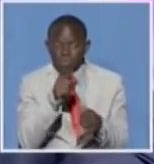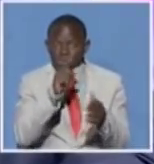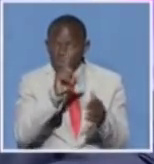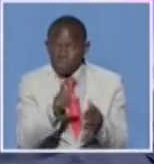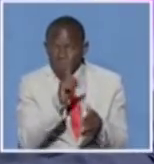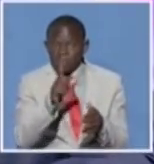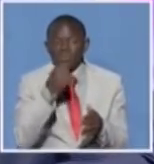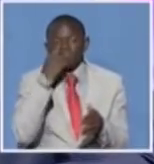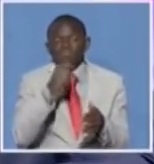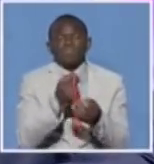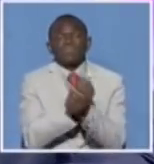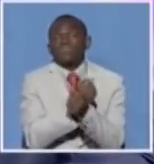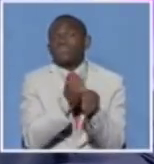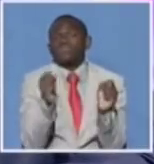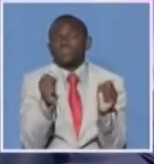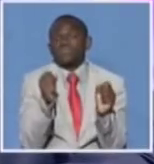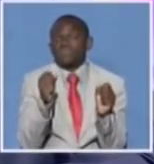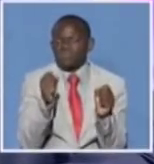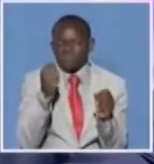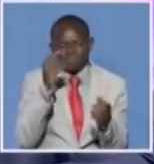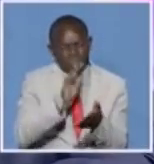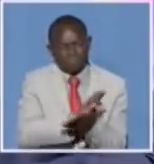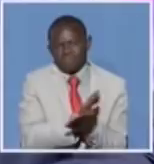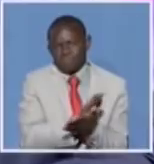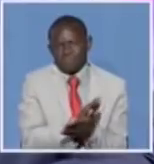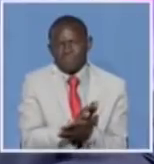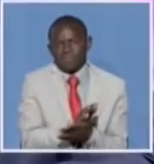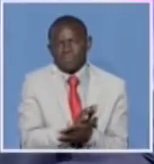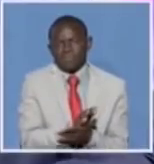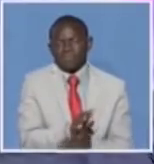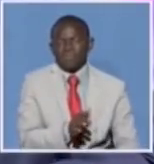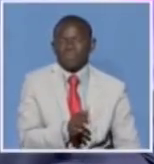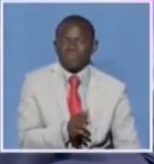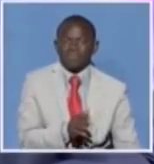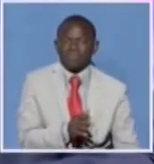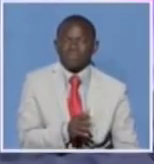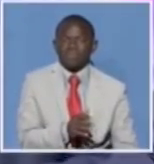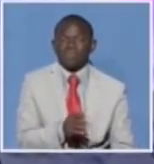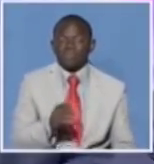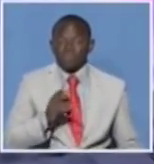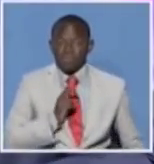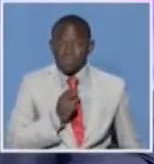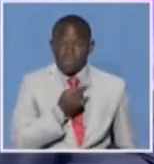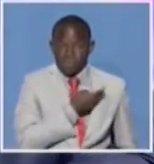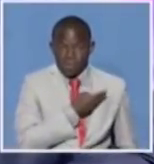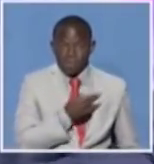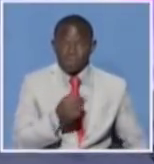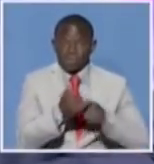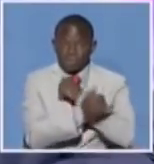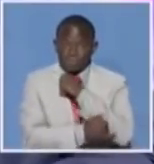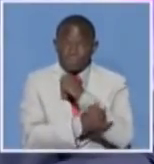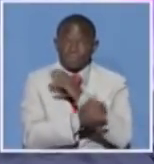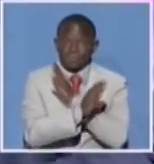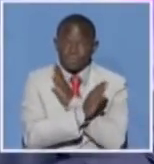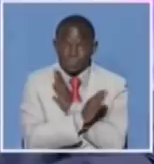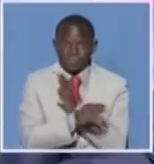addressed now and for the future. We must make sure that as a country we should stand firm and